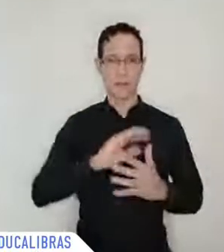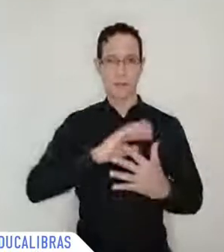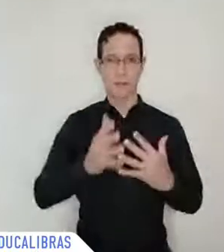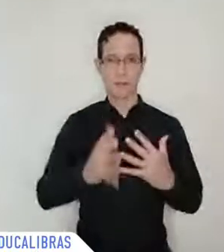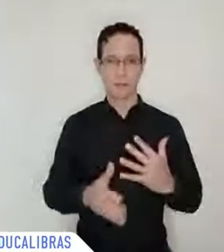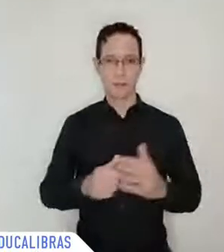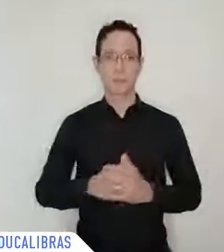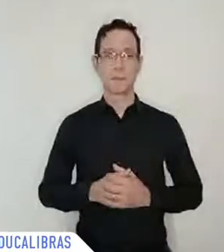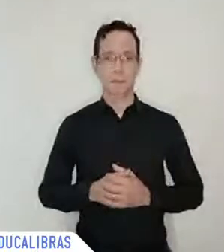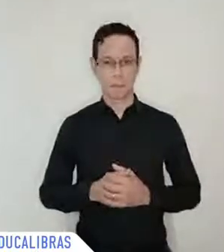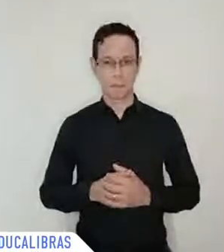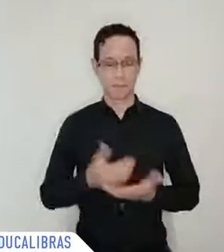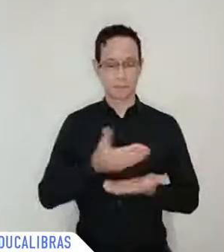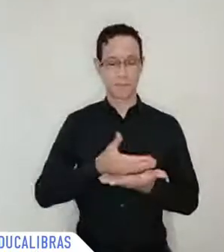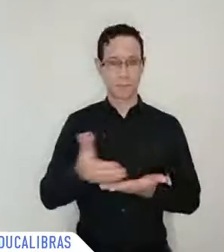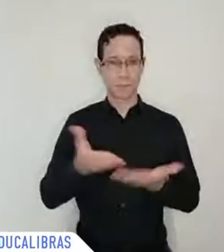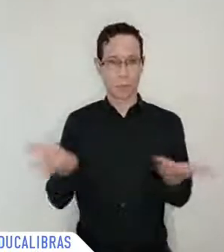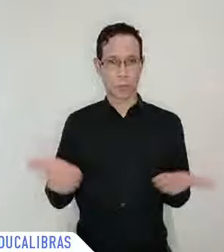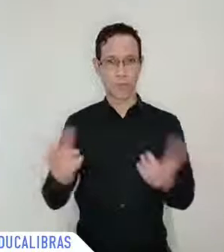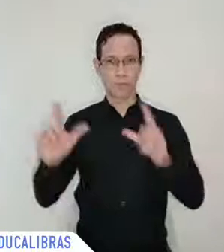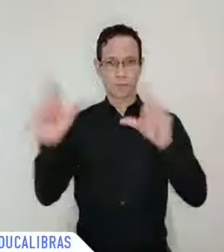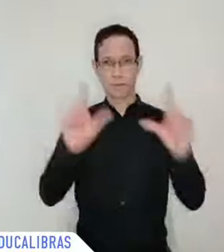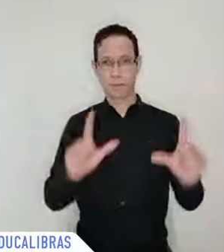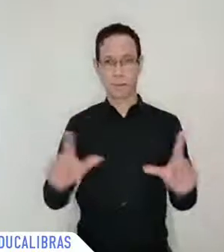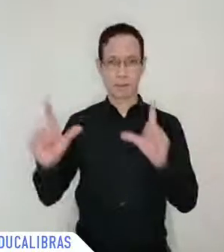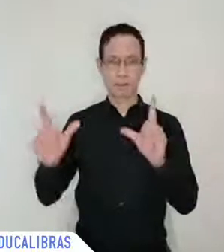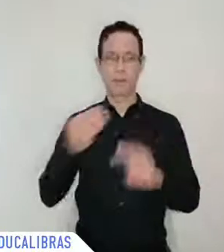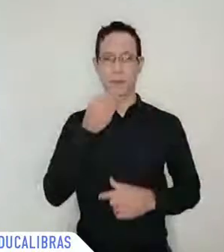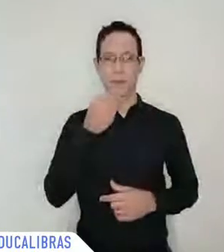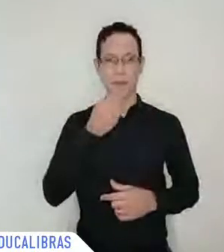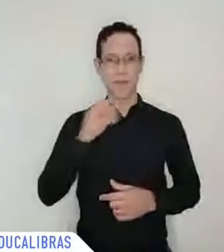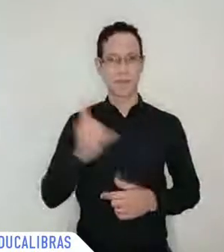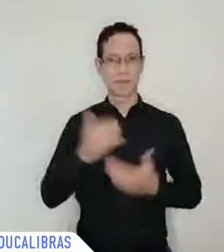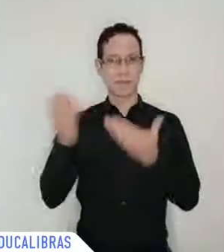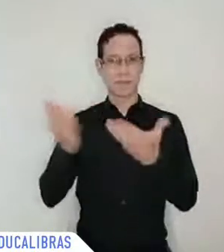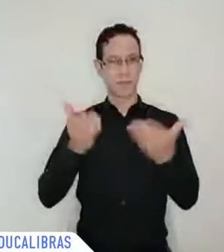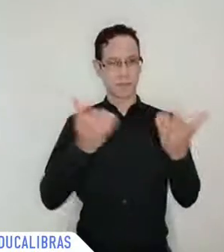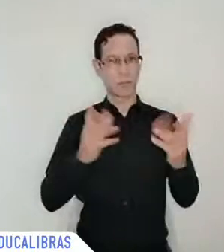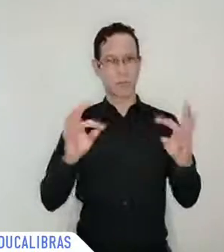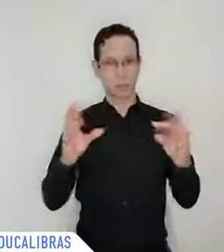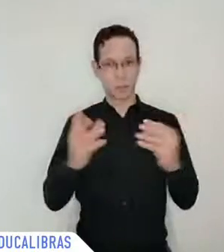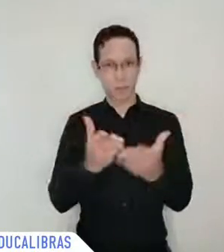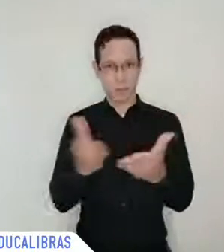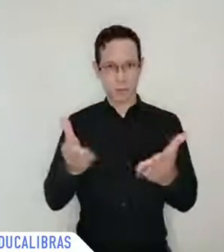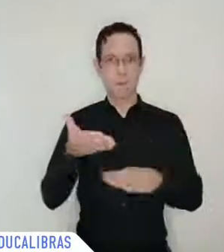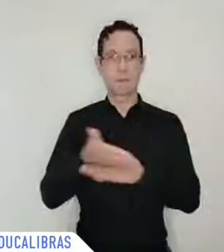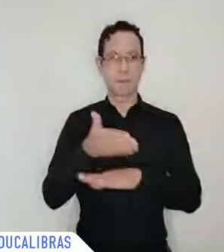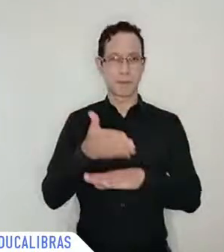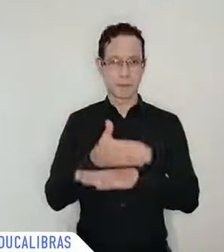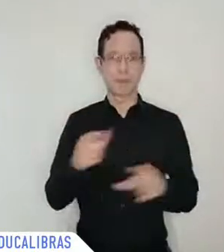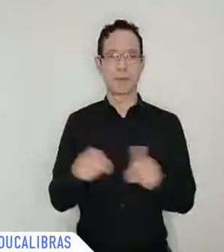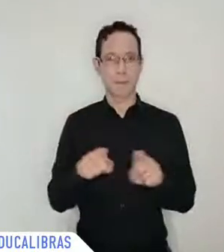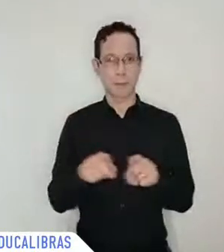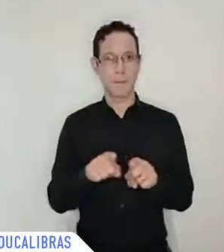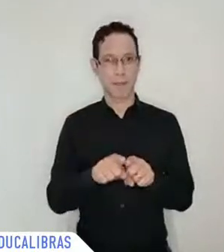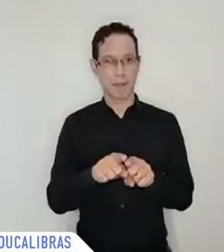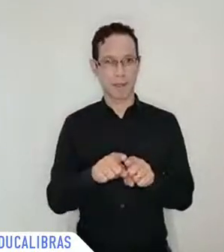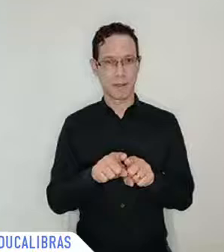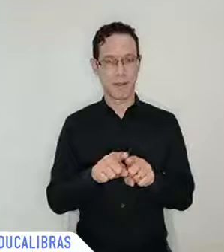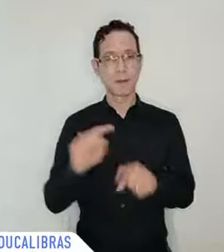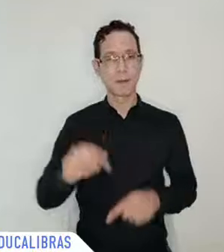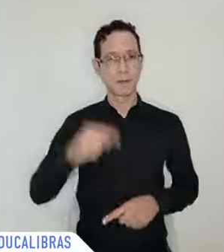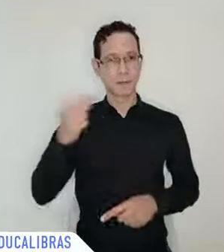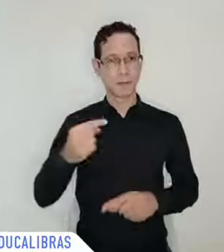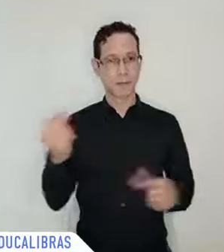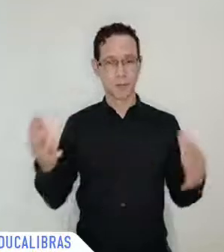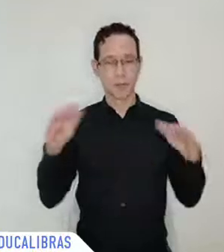free online event with simultaneous interpreting into English, Portuguese, and Brazilian Sign Language. Before we start with today's panel,